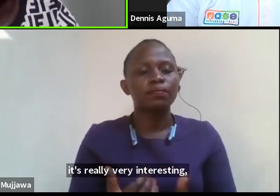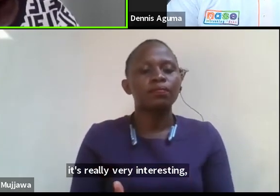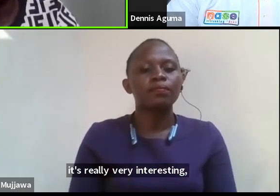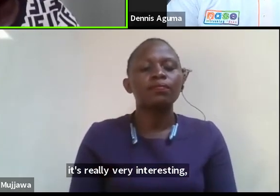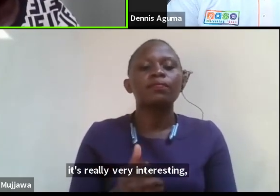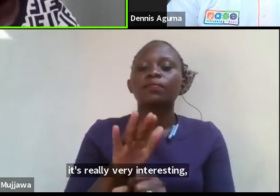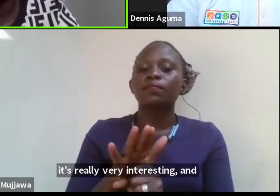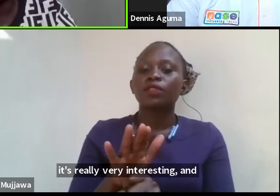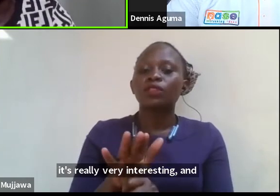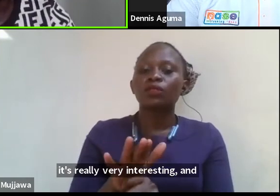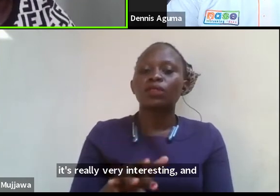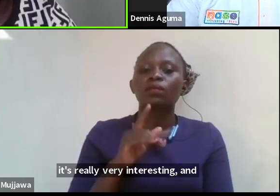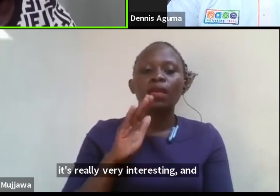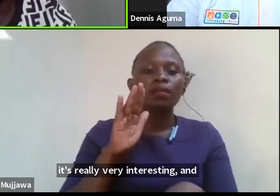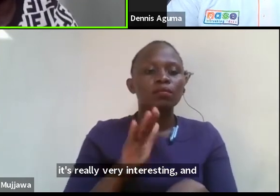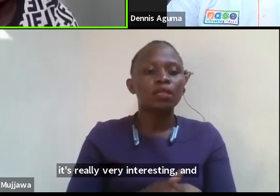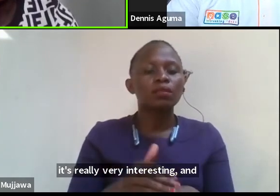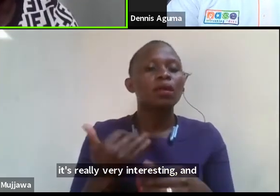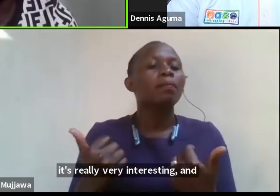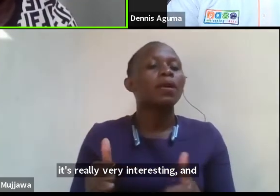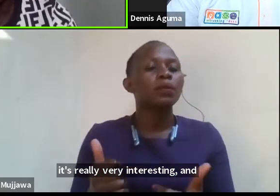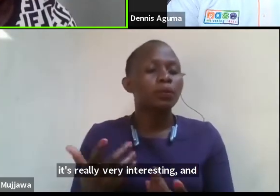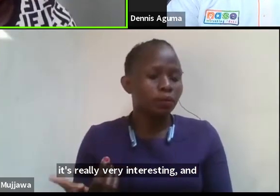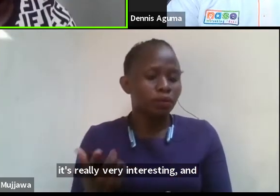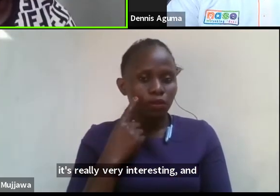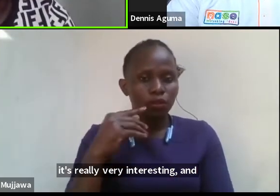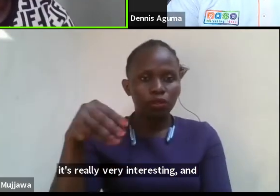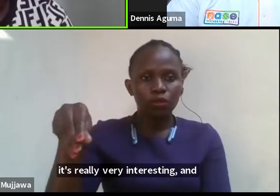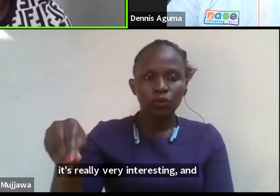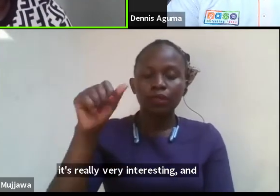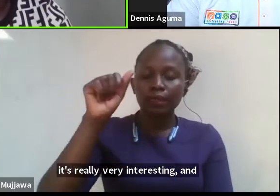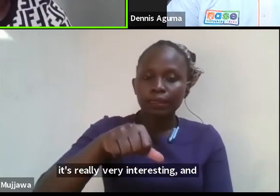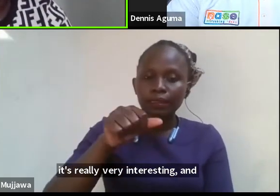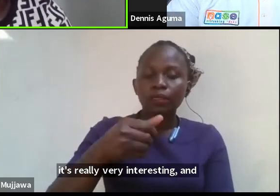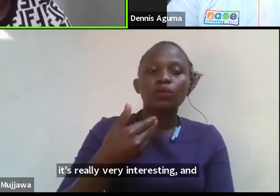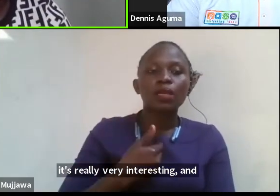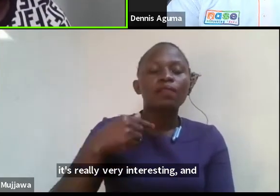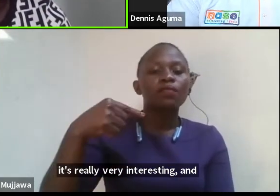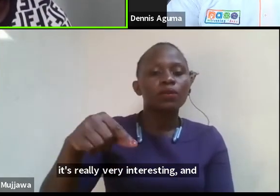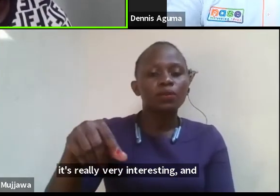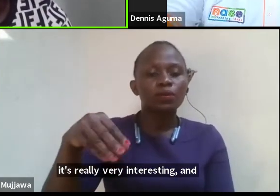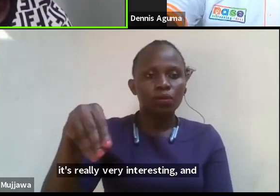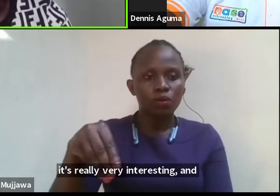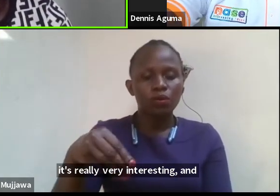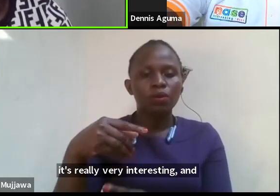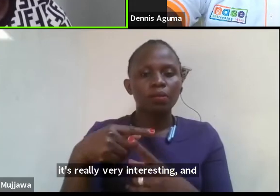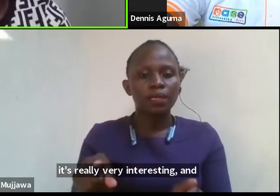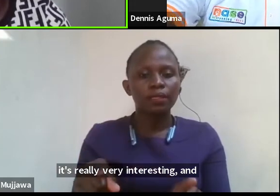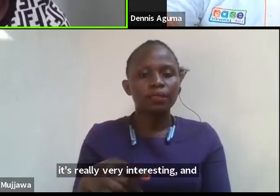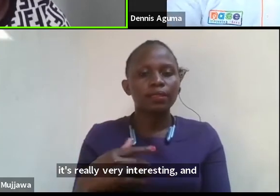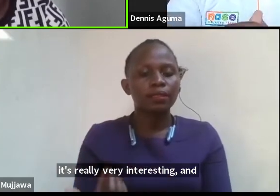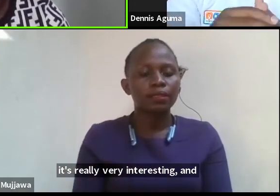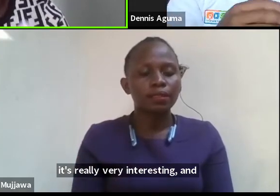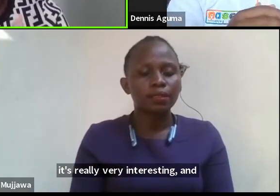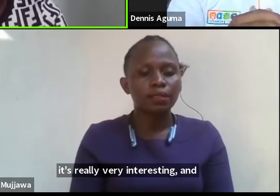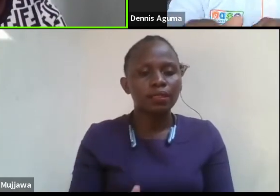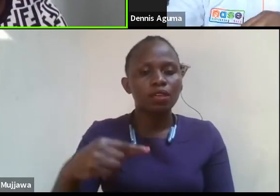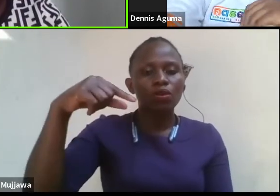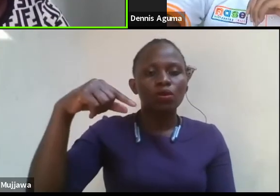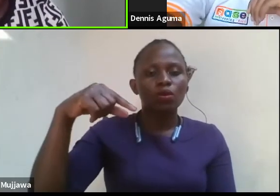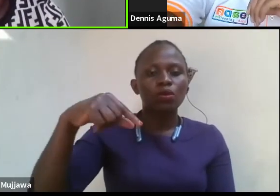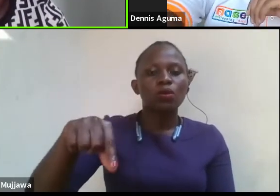are untapped. For example, when you look at our gold, yes, we have gold, but most of the reserve is so untapped. So we